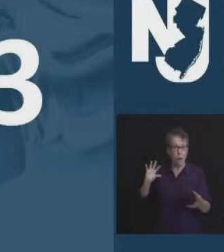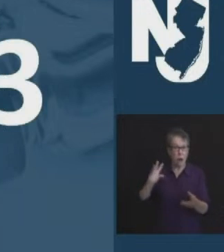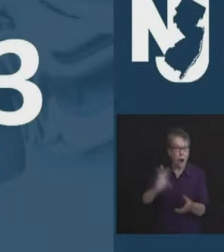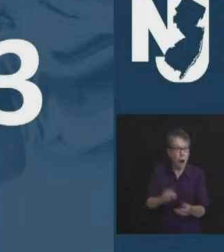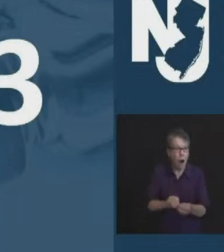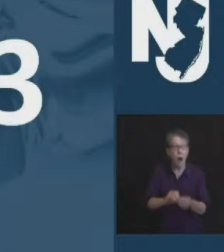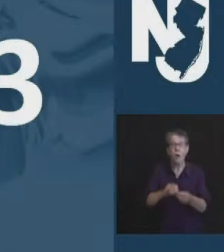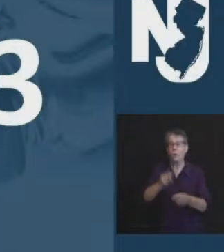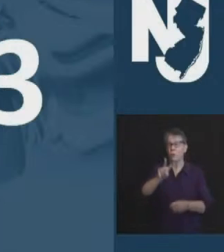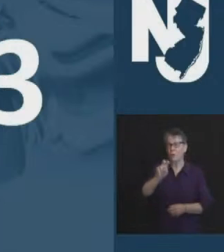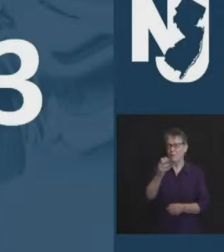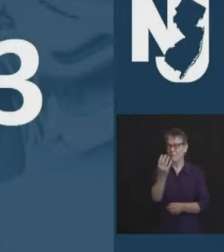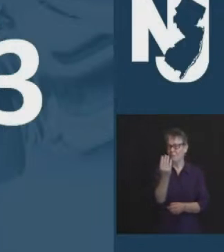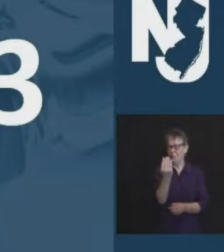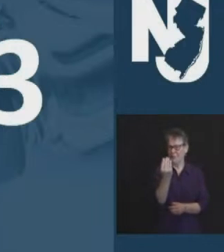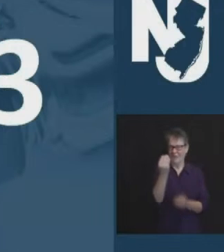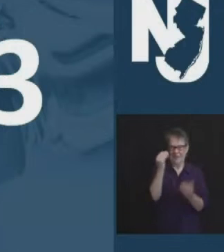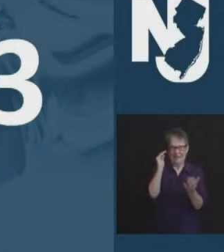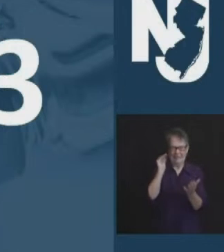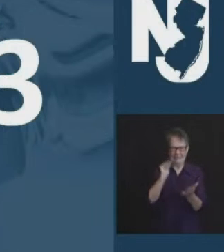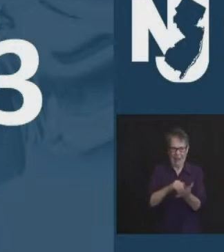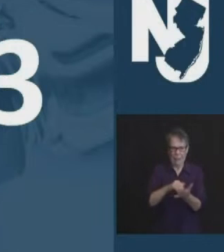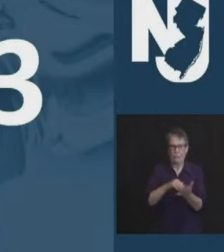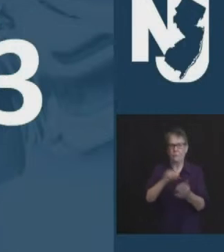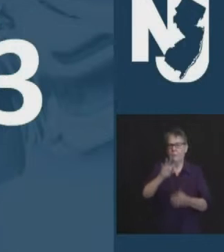214,433 vaccinations. That includes